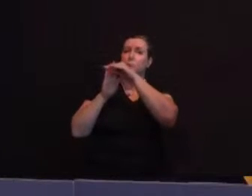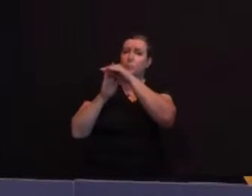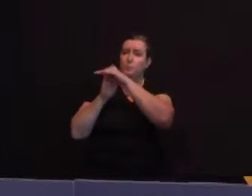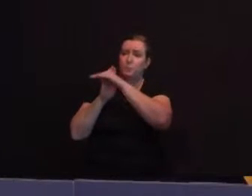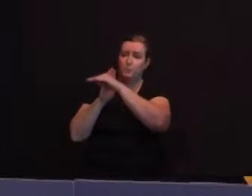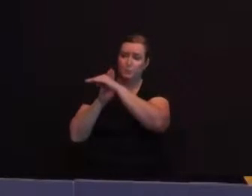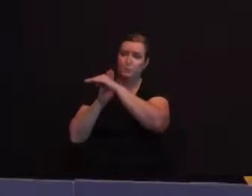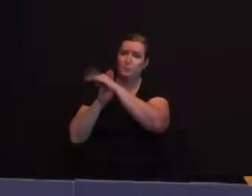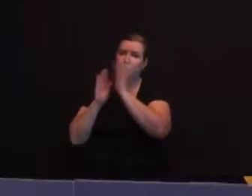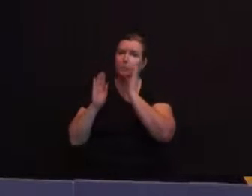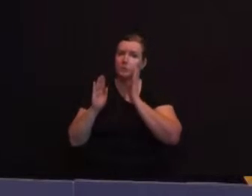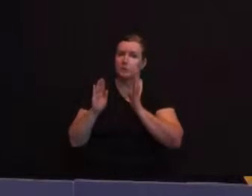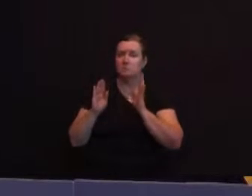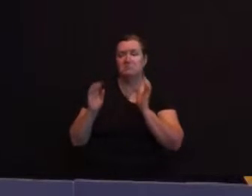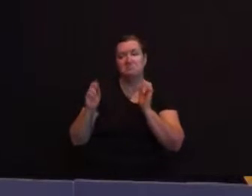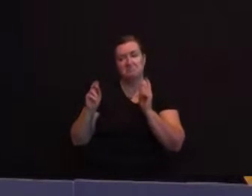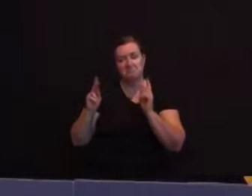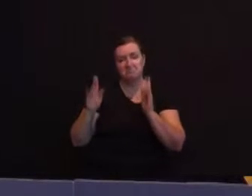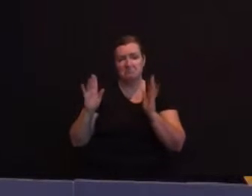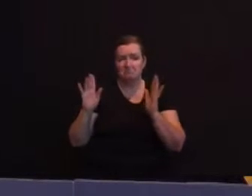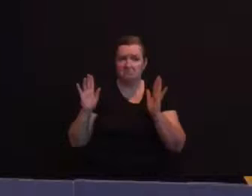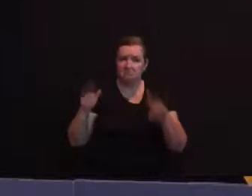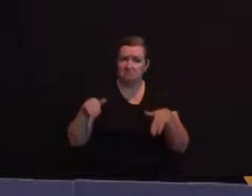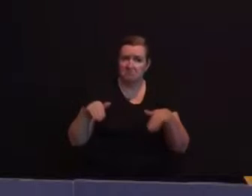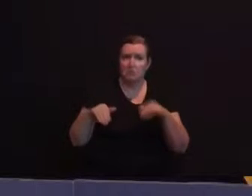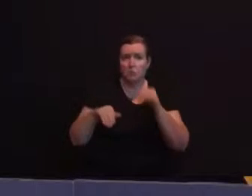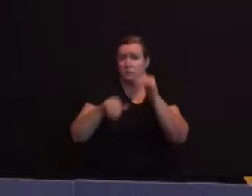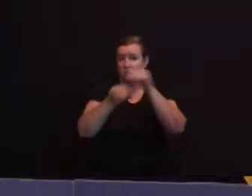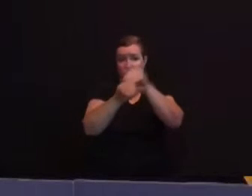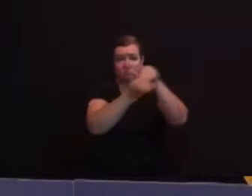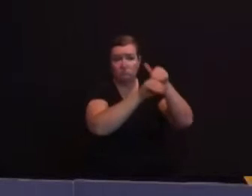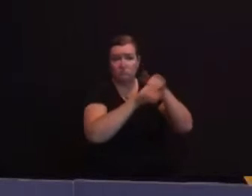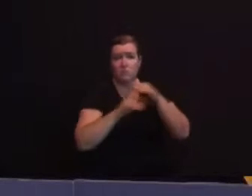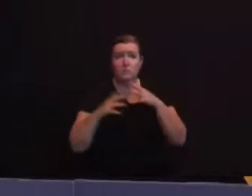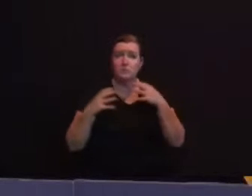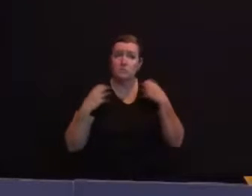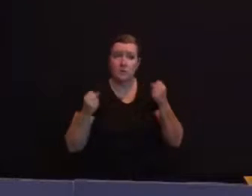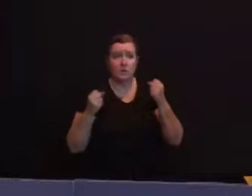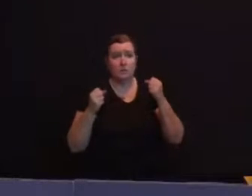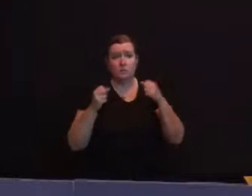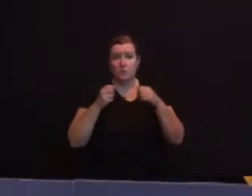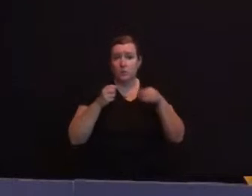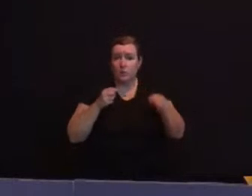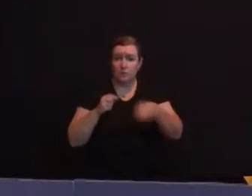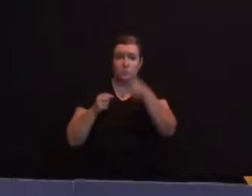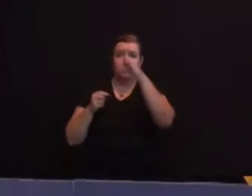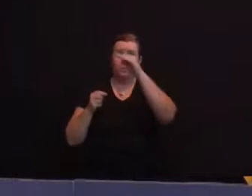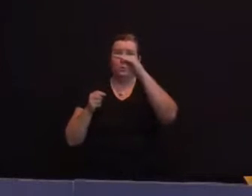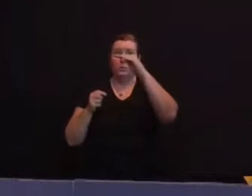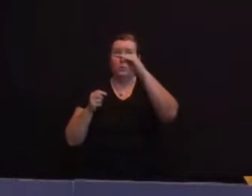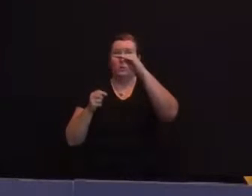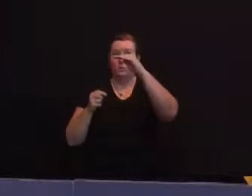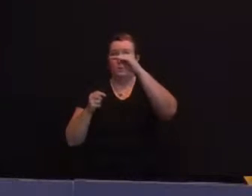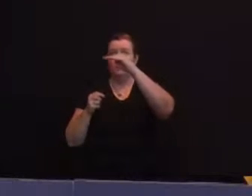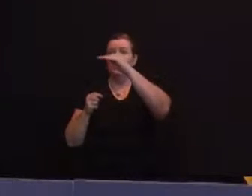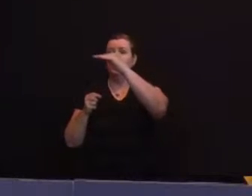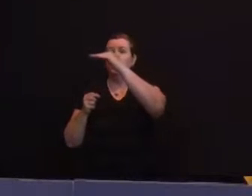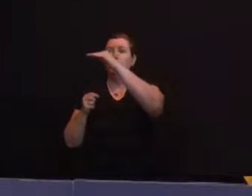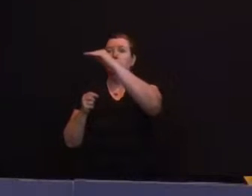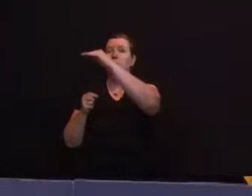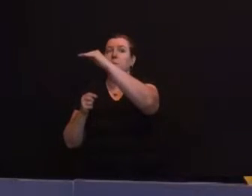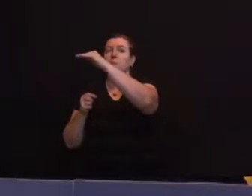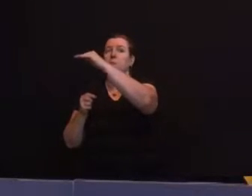back to a steady state. Those recoveries now are longer, and we expect after